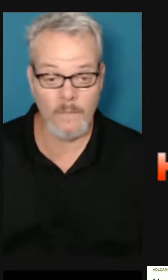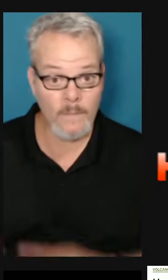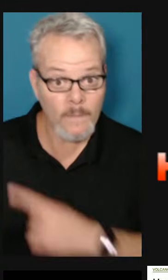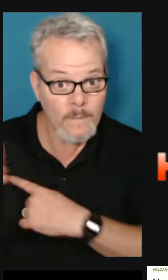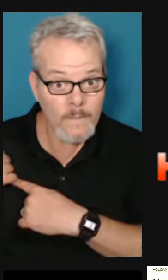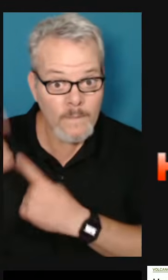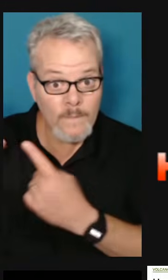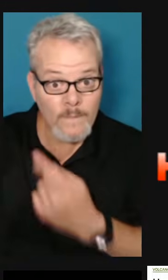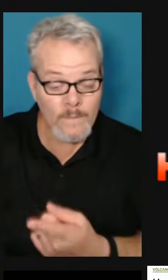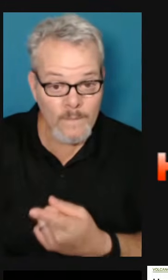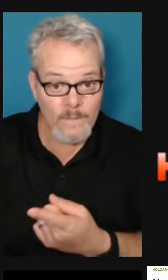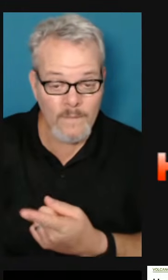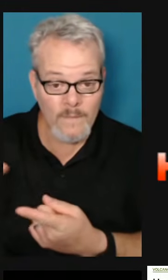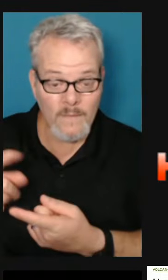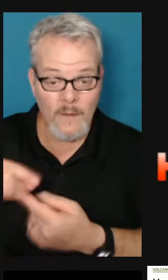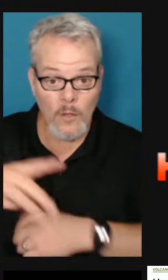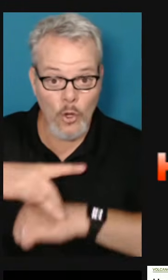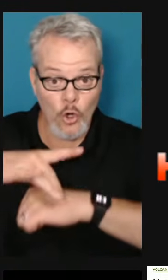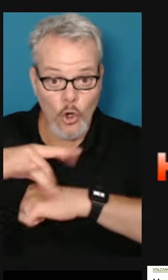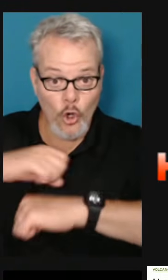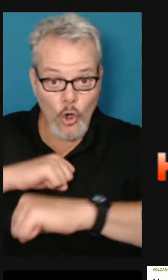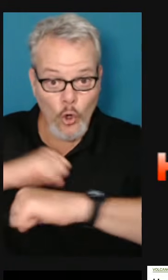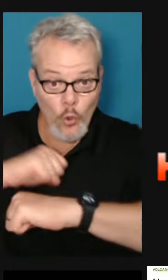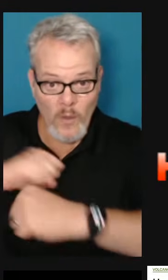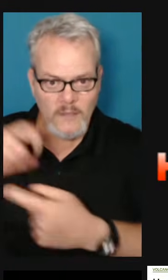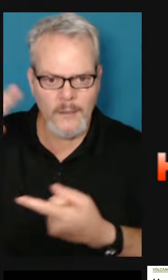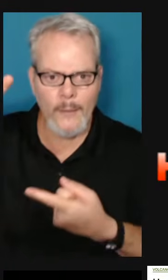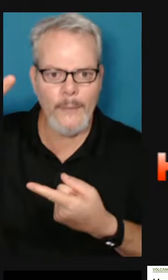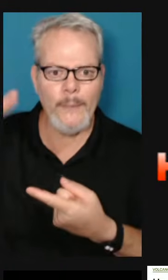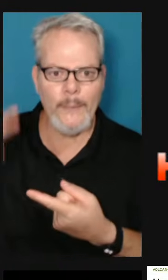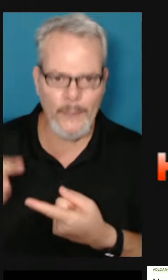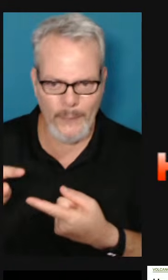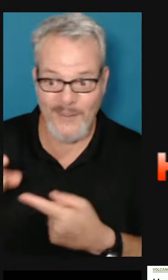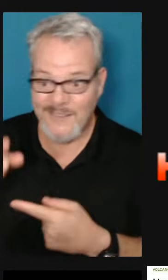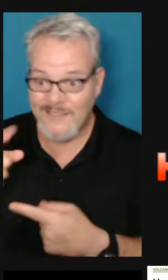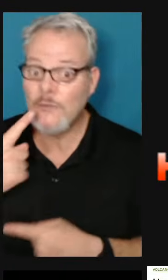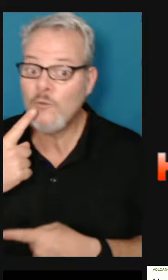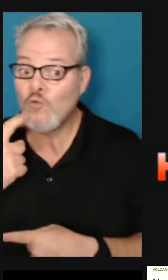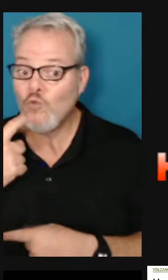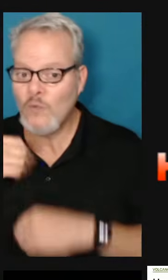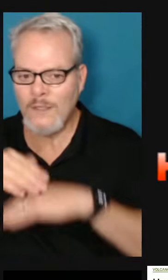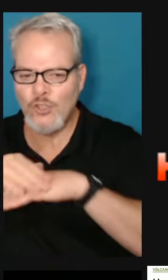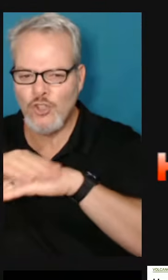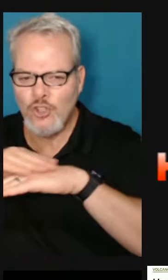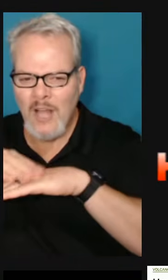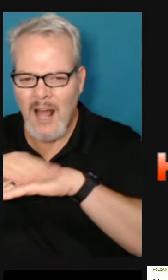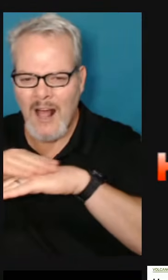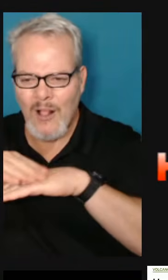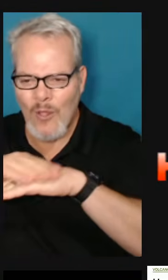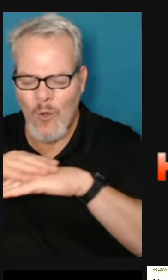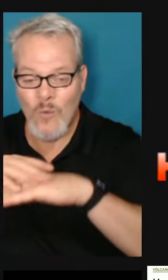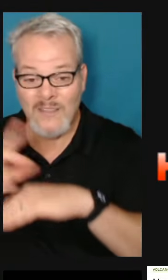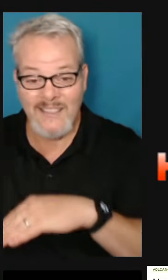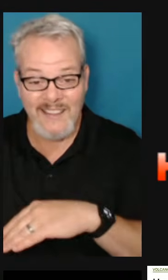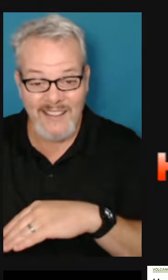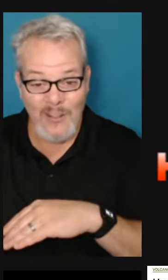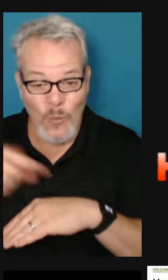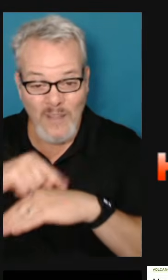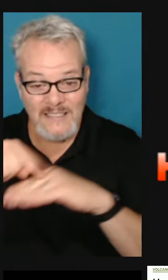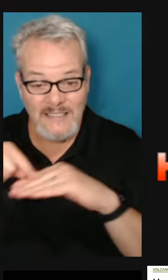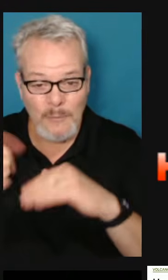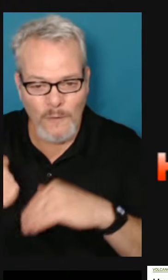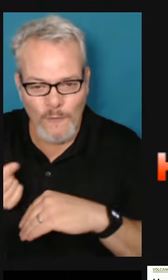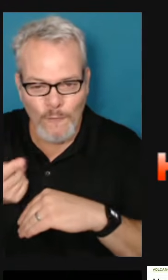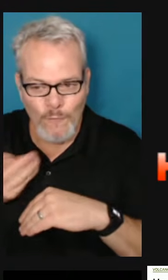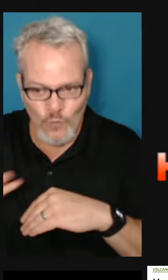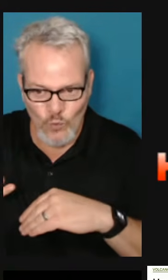bit. So here is Kīlauea. These are colored by depth. So red is shallower. So only a few under Kīlauea summit. South flank events